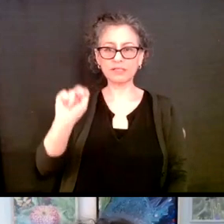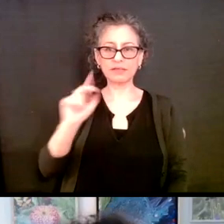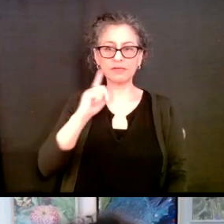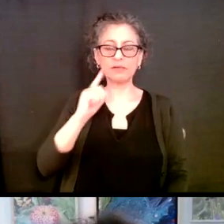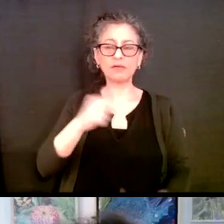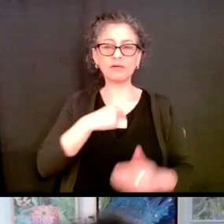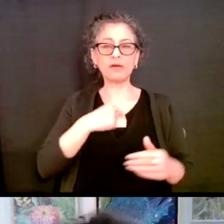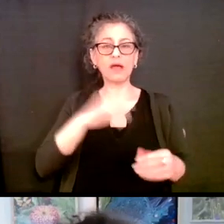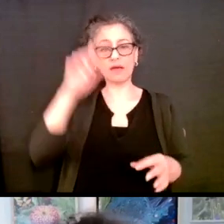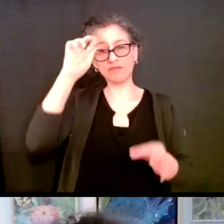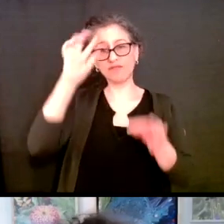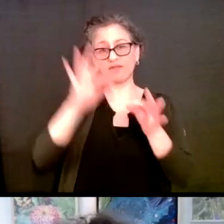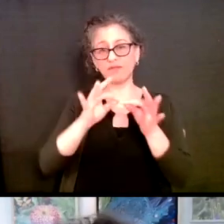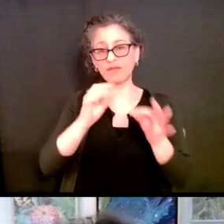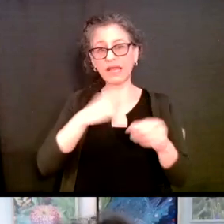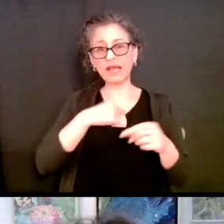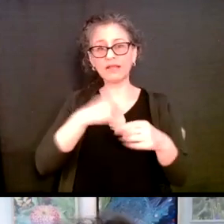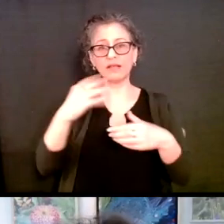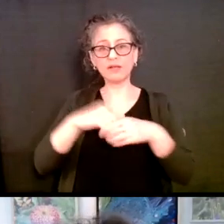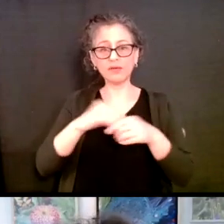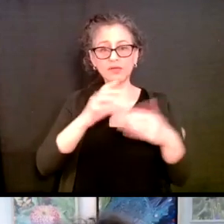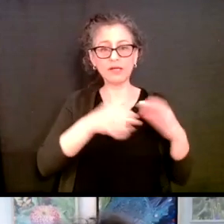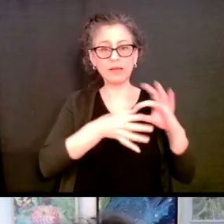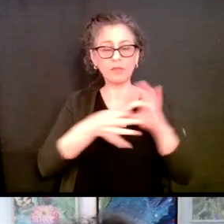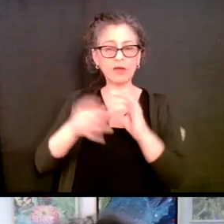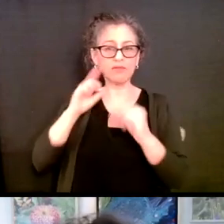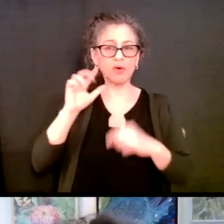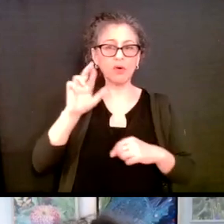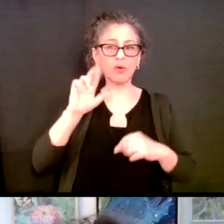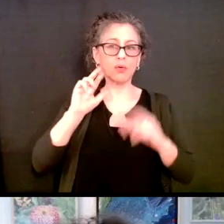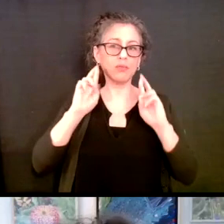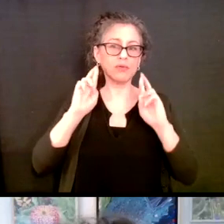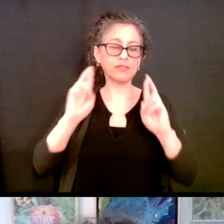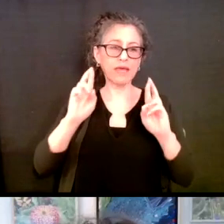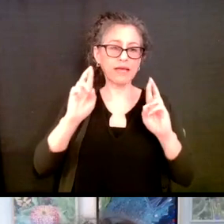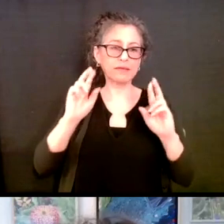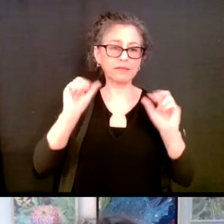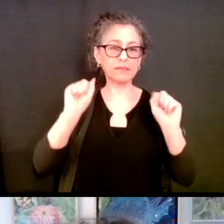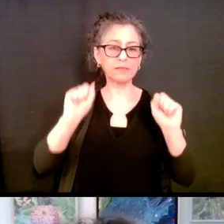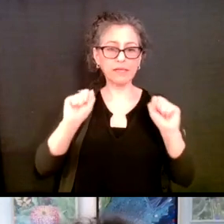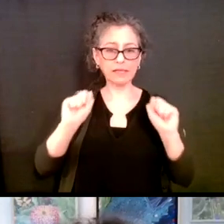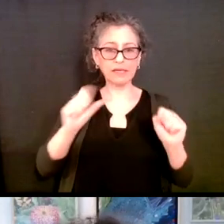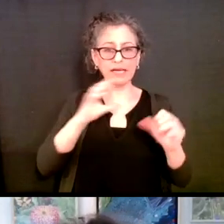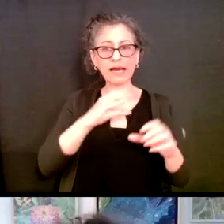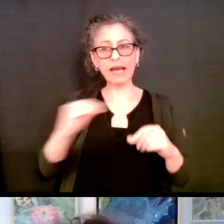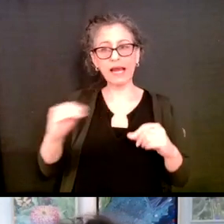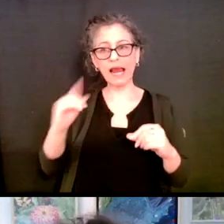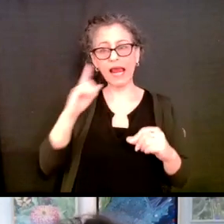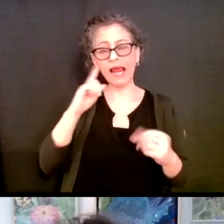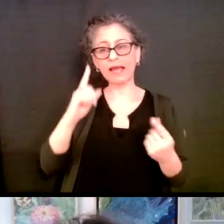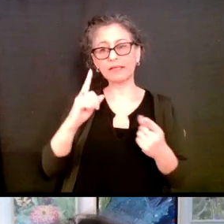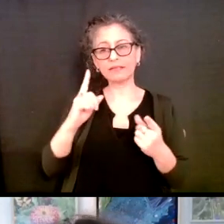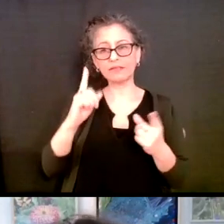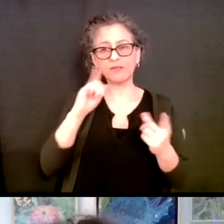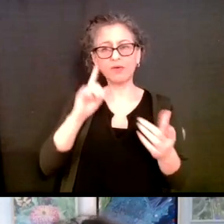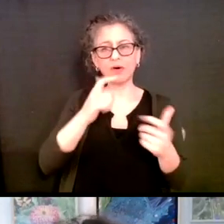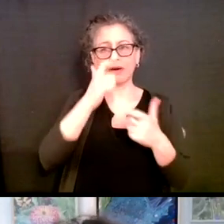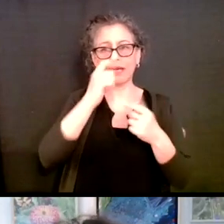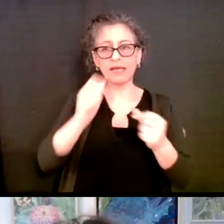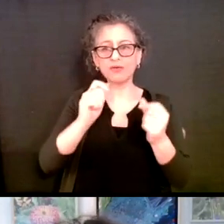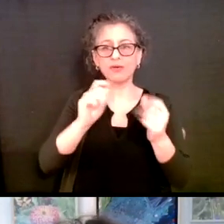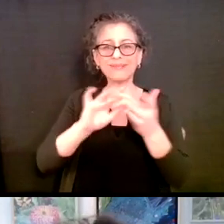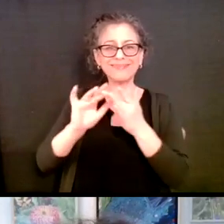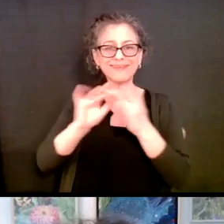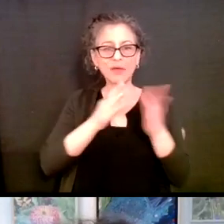Faith, Inclusion, and Belonging at RespectAbility, and I'm also a member of the Religion and Spirituality Interest Network planning